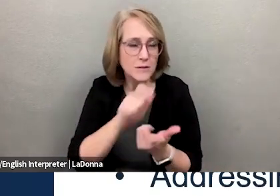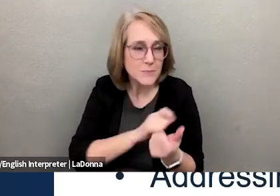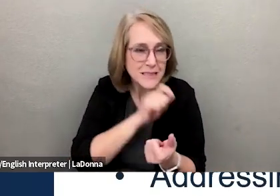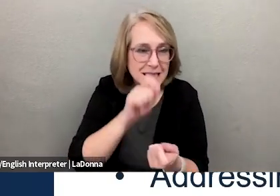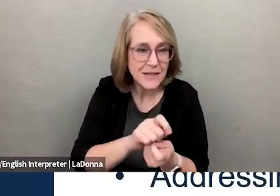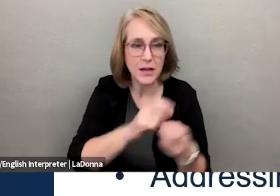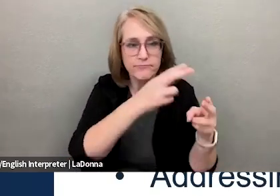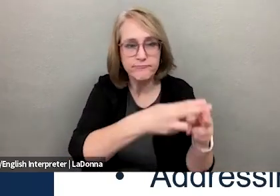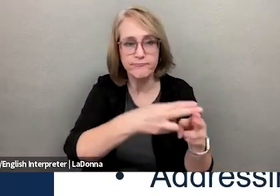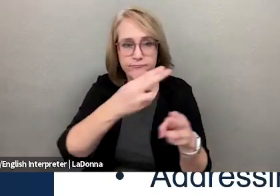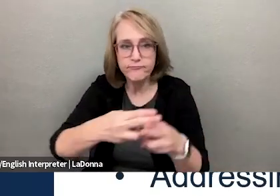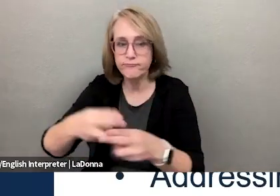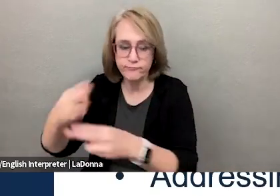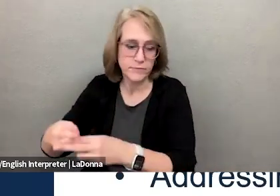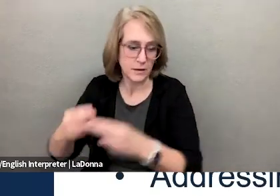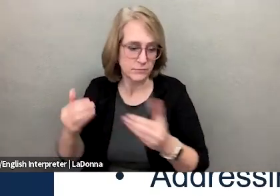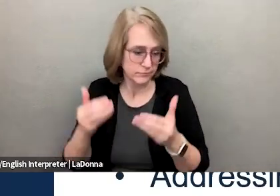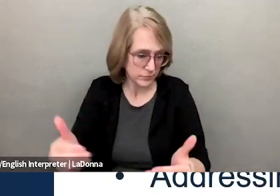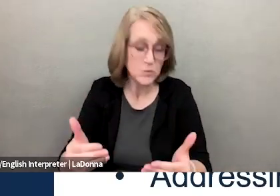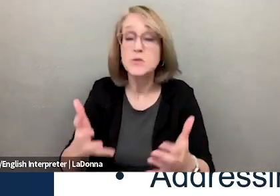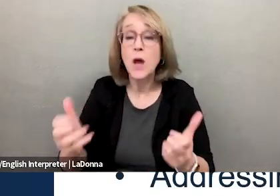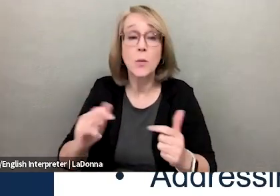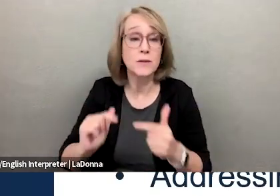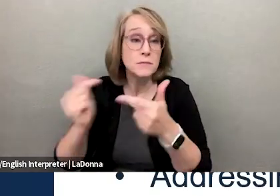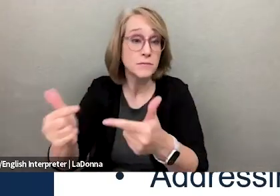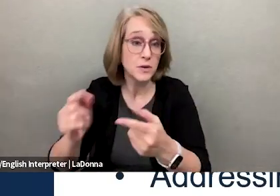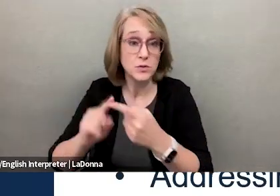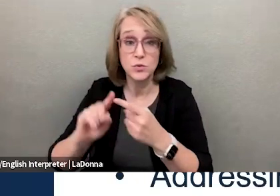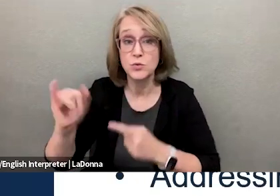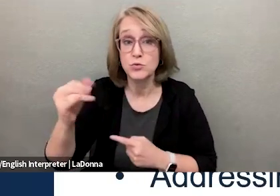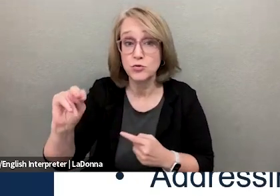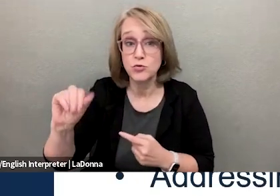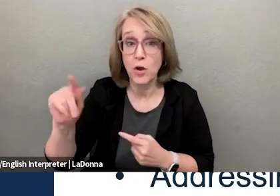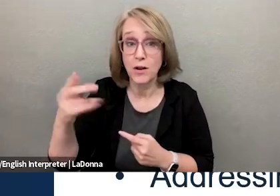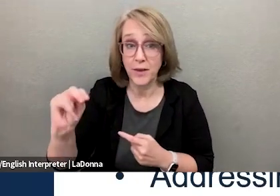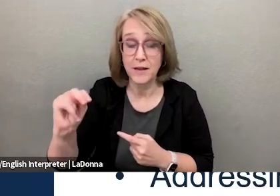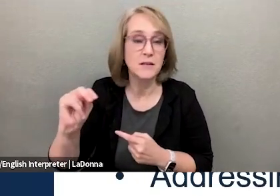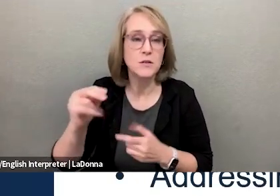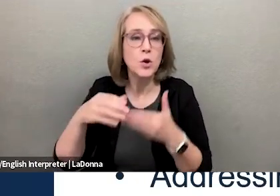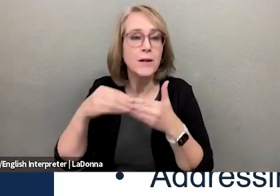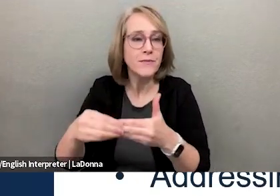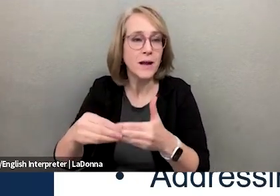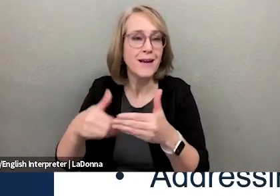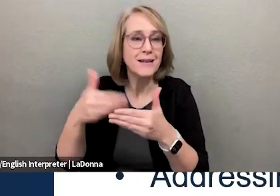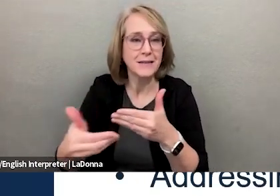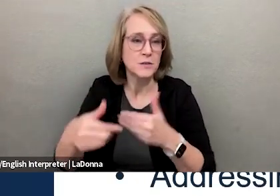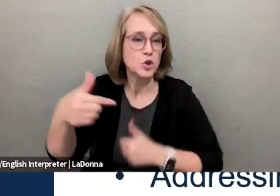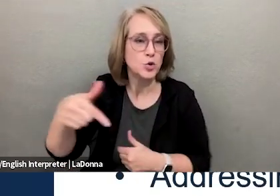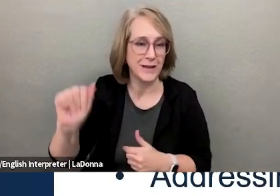opportunities to move forward. And with that, I'll turn it back over to Jonathan to help facilitate a